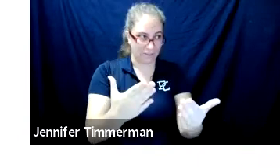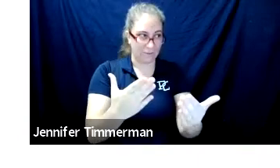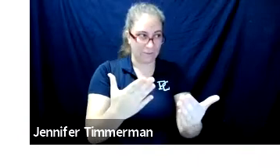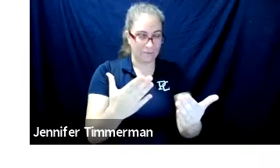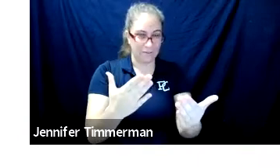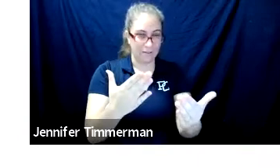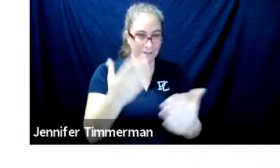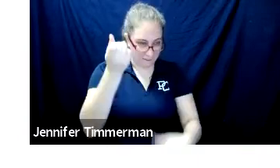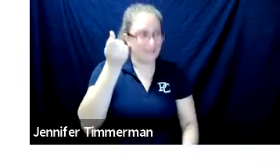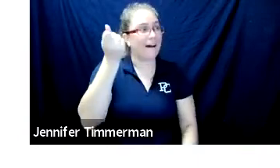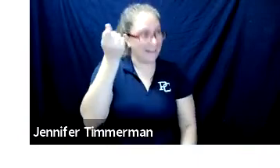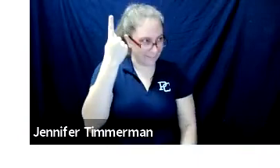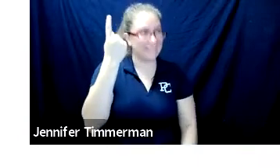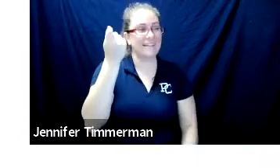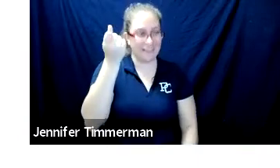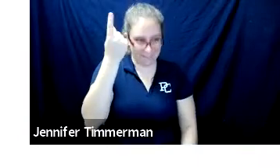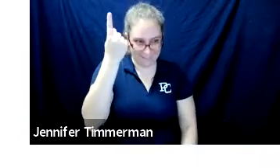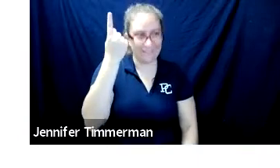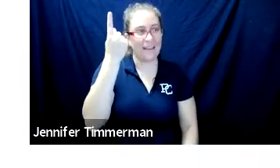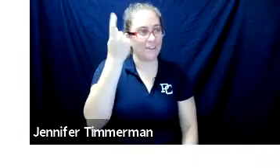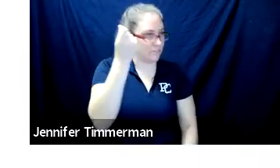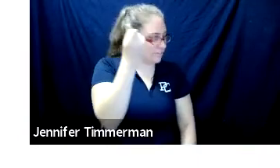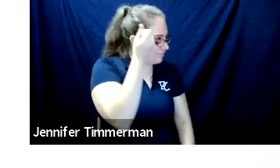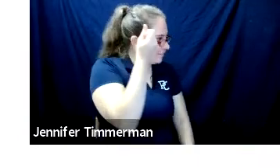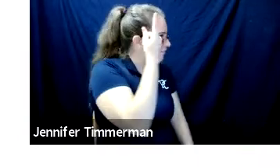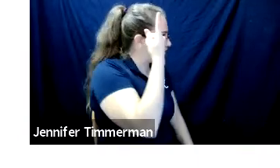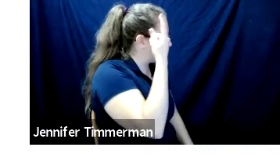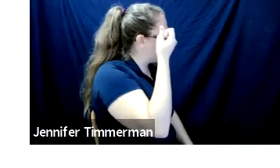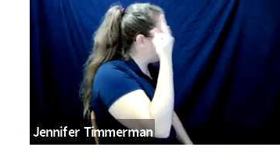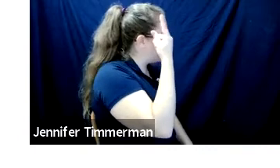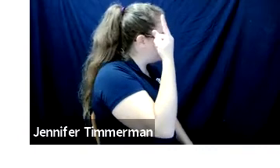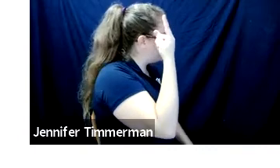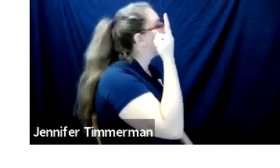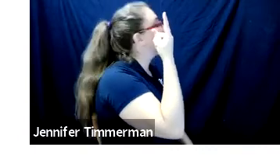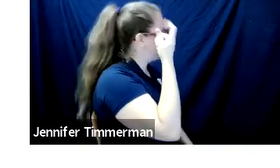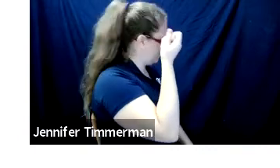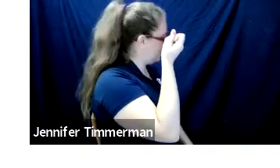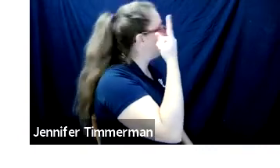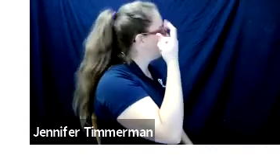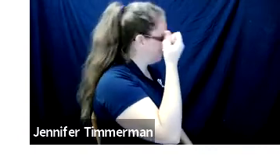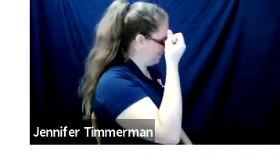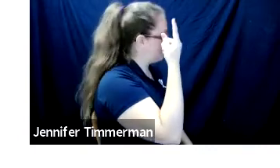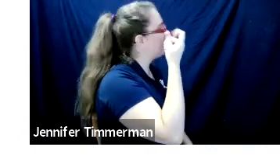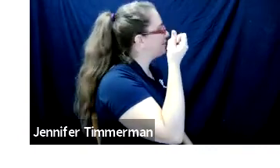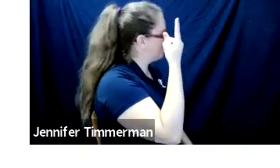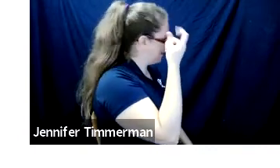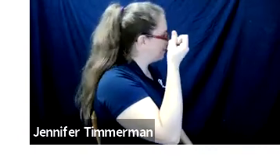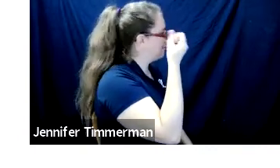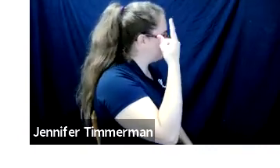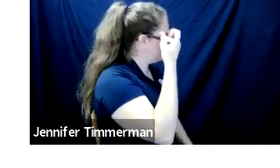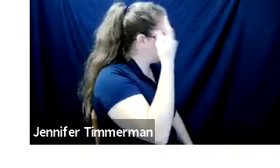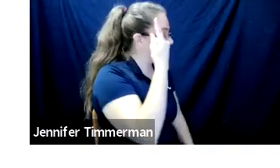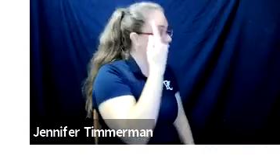Thank you. I understand. And you can just flick that finger up, up, and nod your head. I